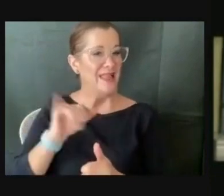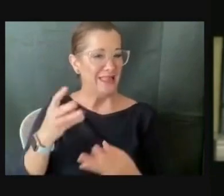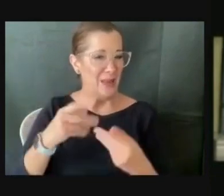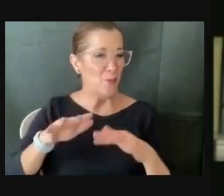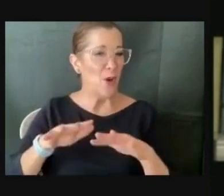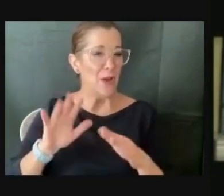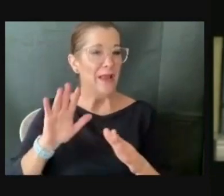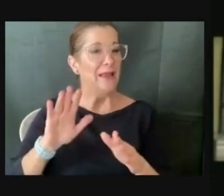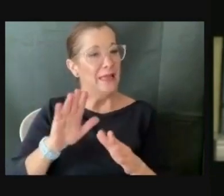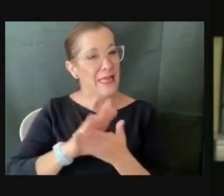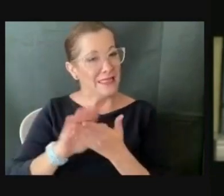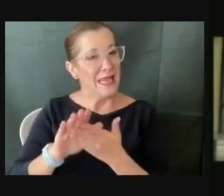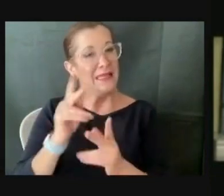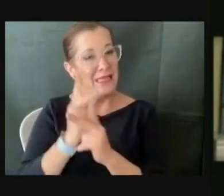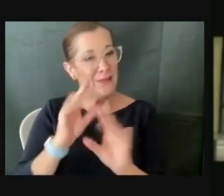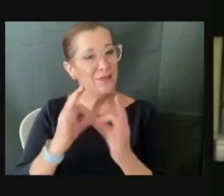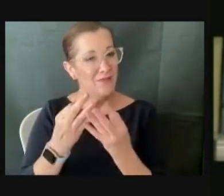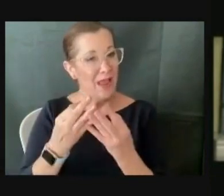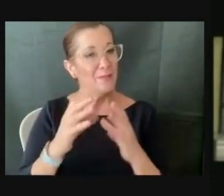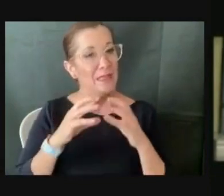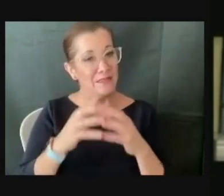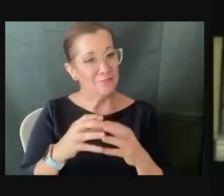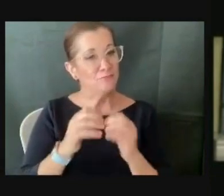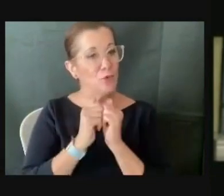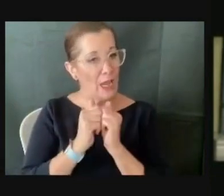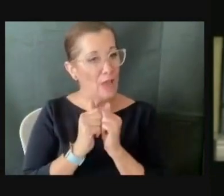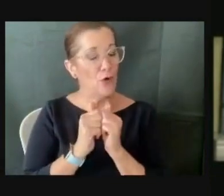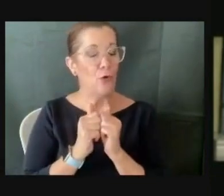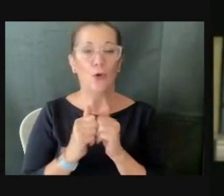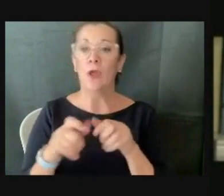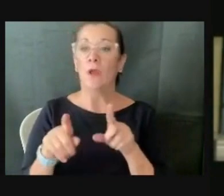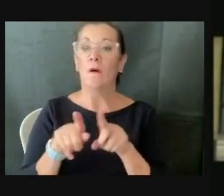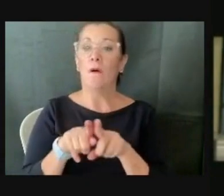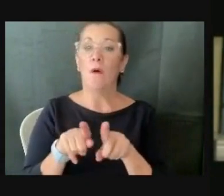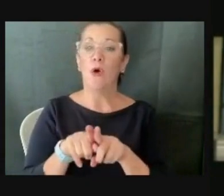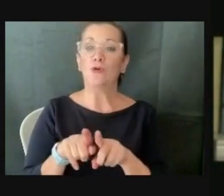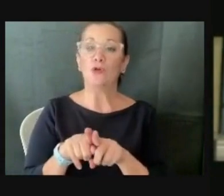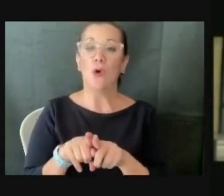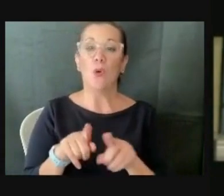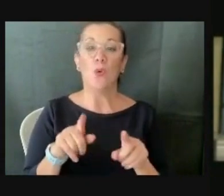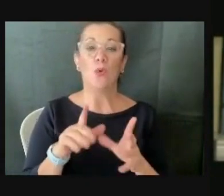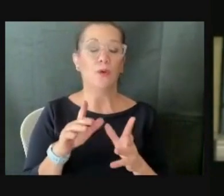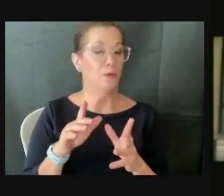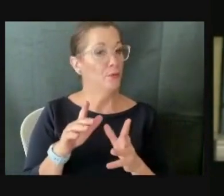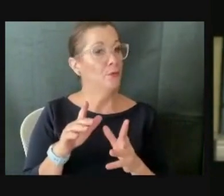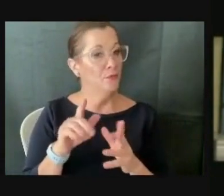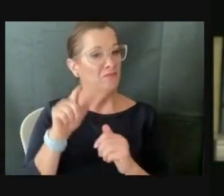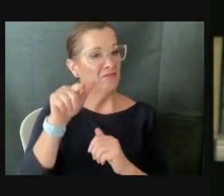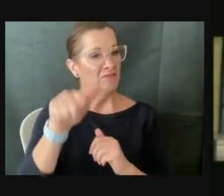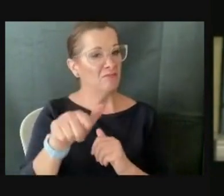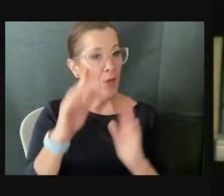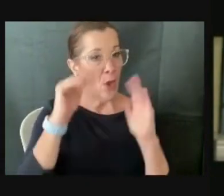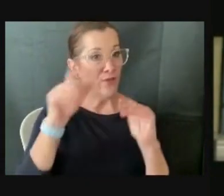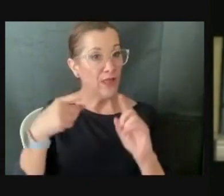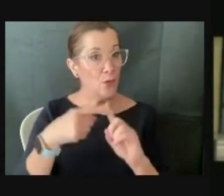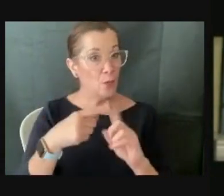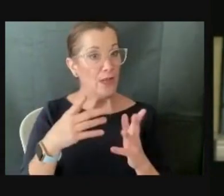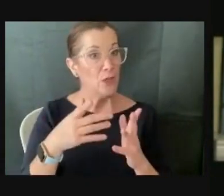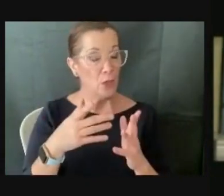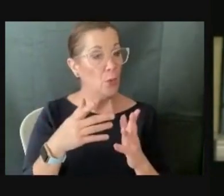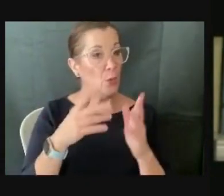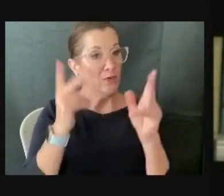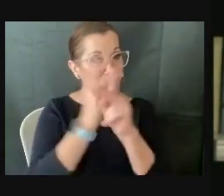nice, it keeps families close, but also in the long run, hopefully when you pencil out your